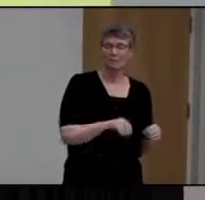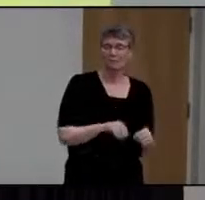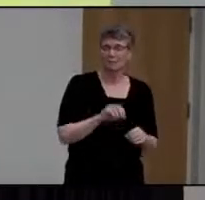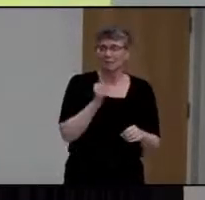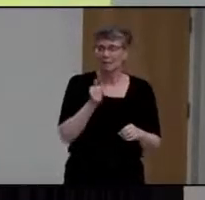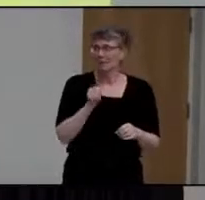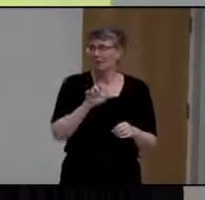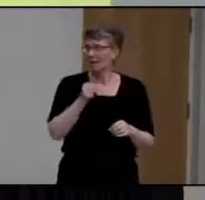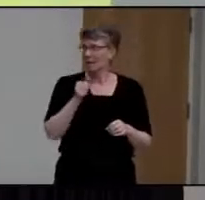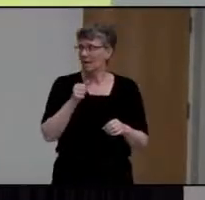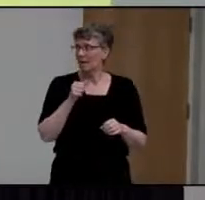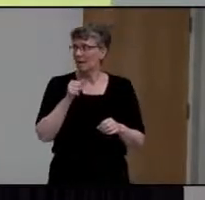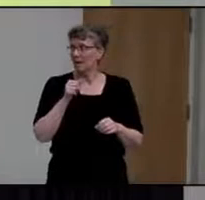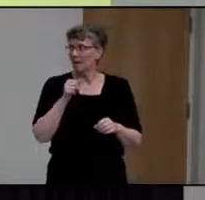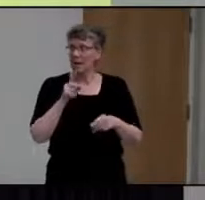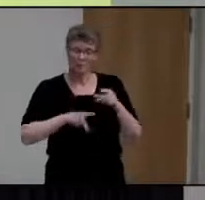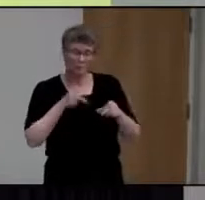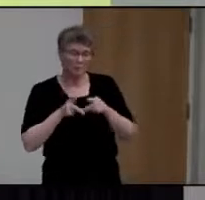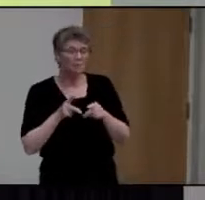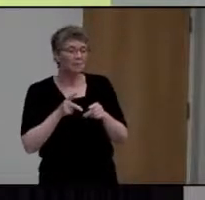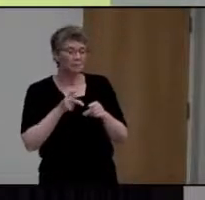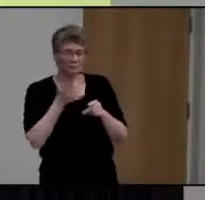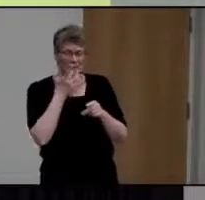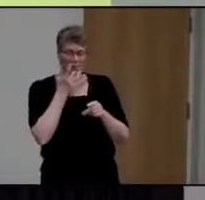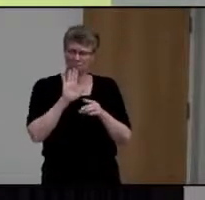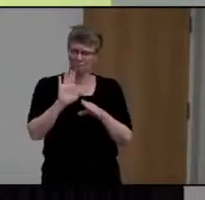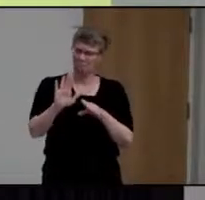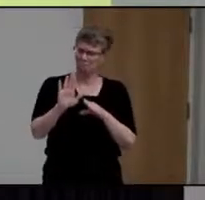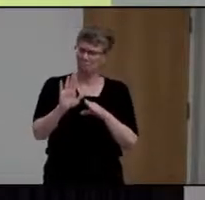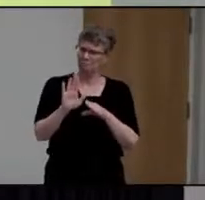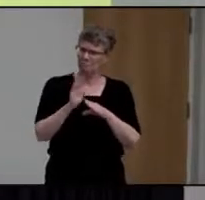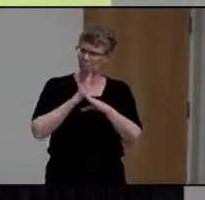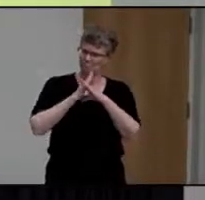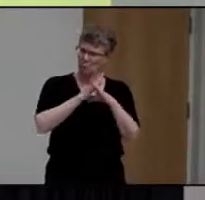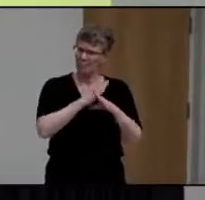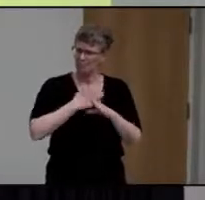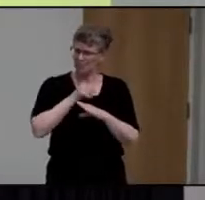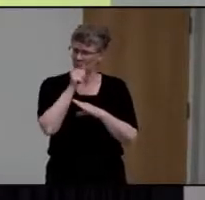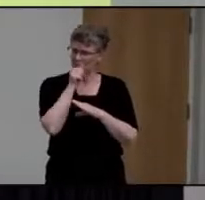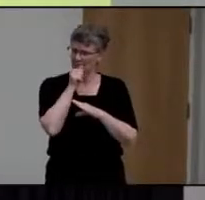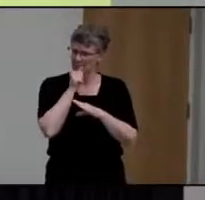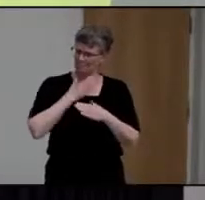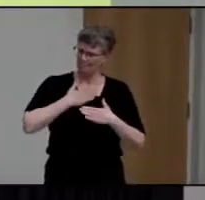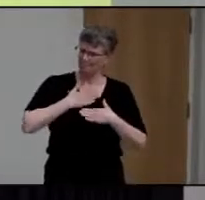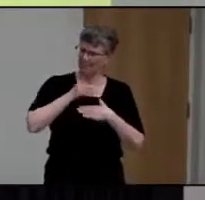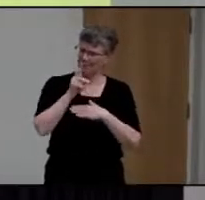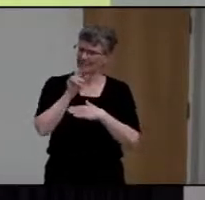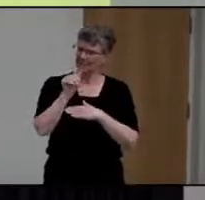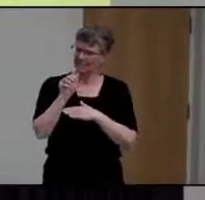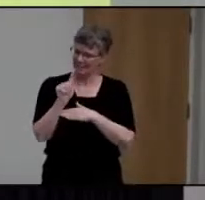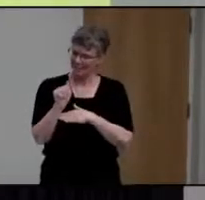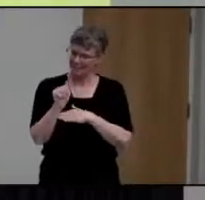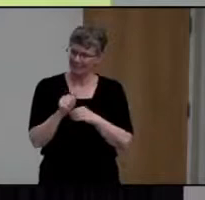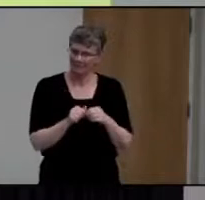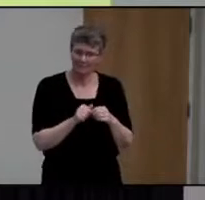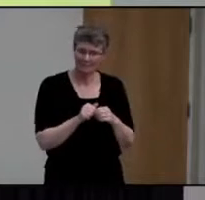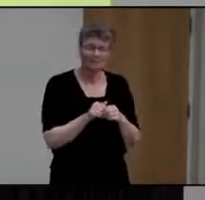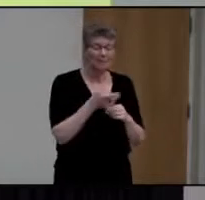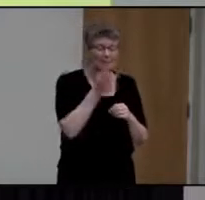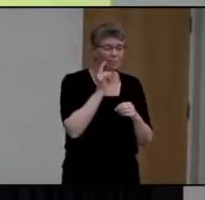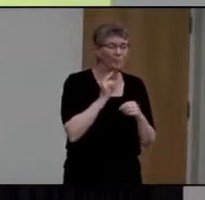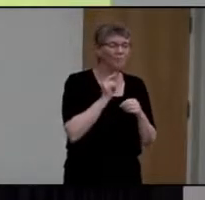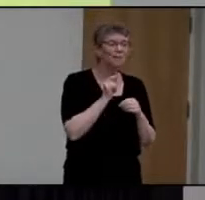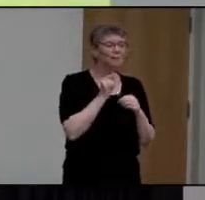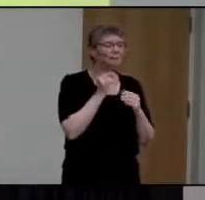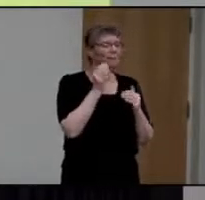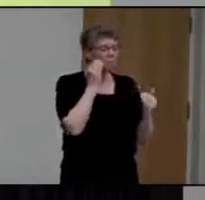people put in jail based on an algorithm. I think that's a very serious thing to put into a system we're not totally sure about yet. So. You talk